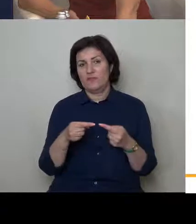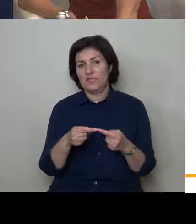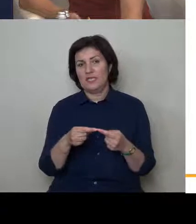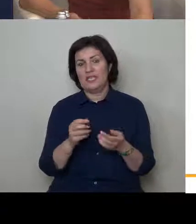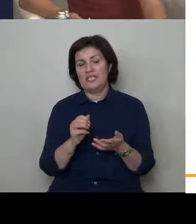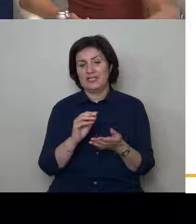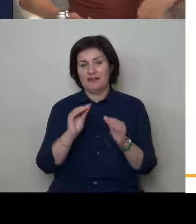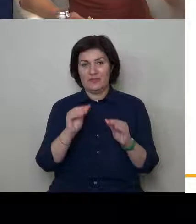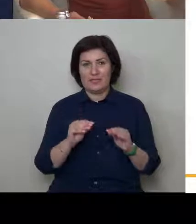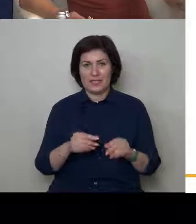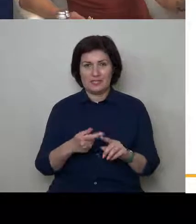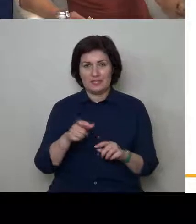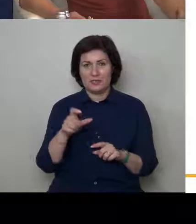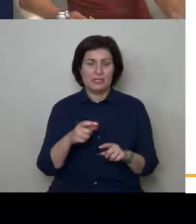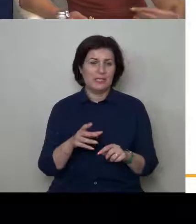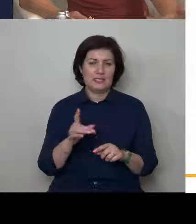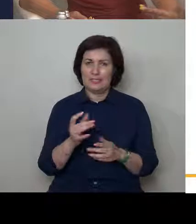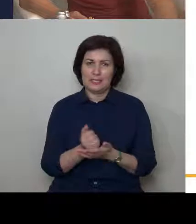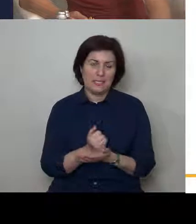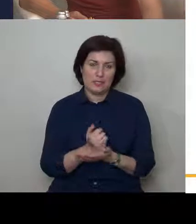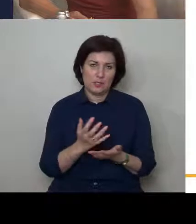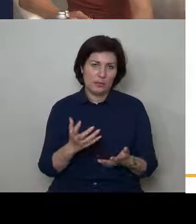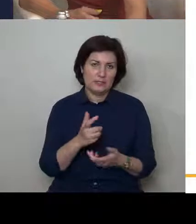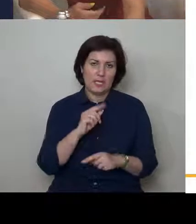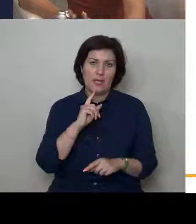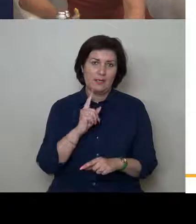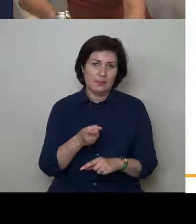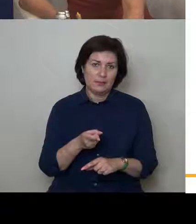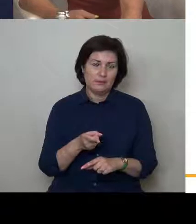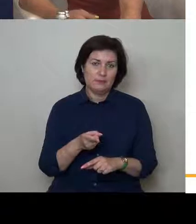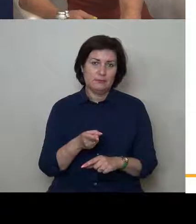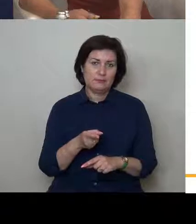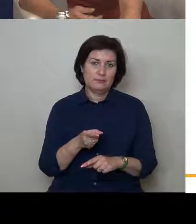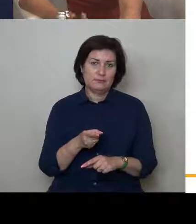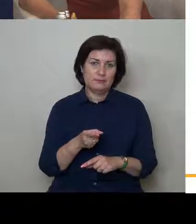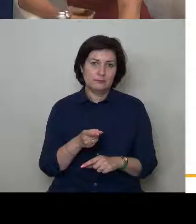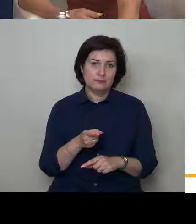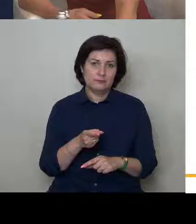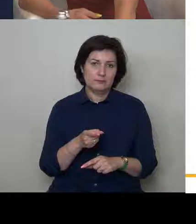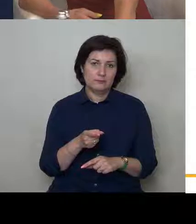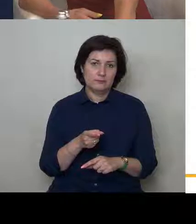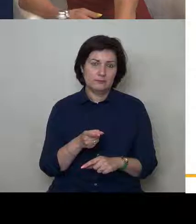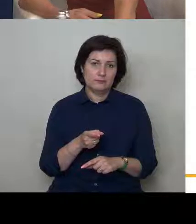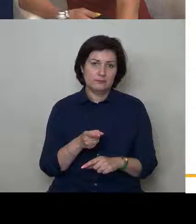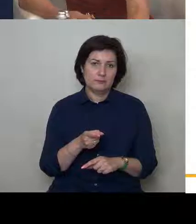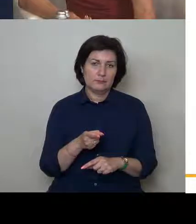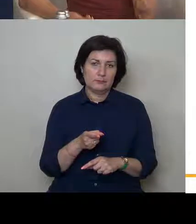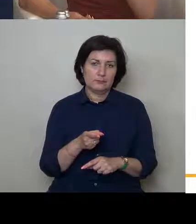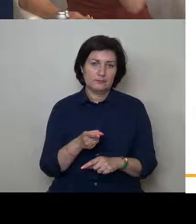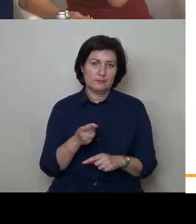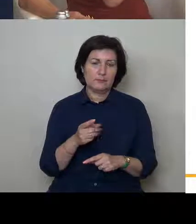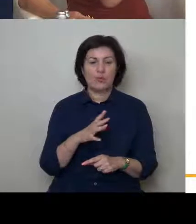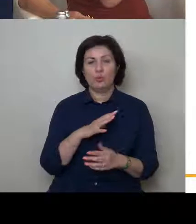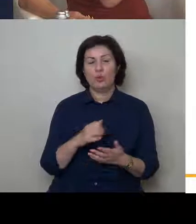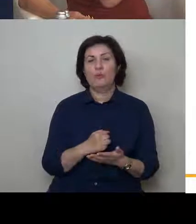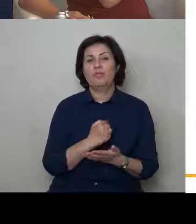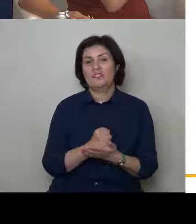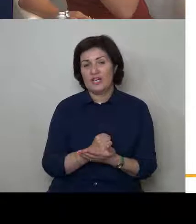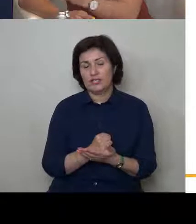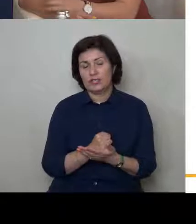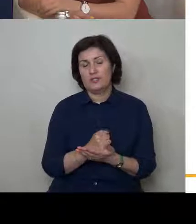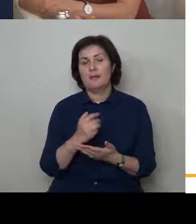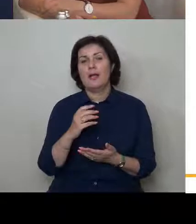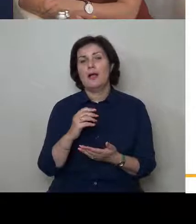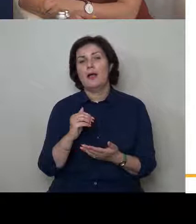persons, and there was a declaration of that person proving that one had not earned so much money during